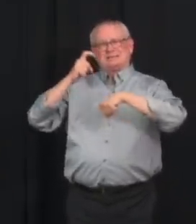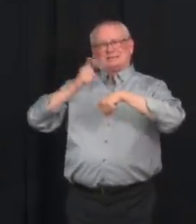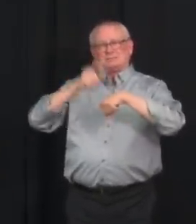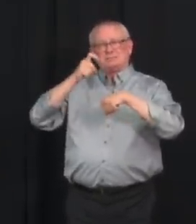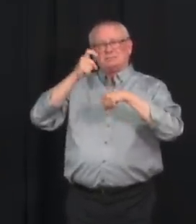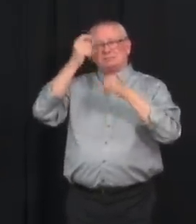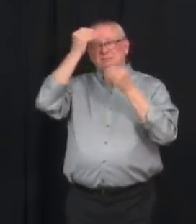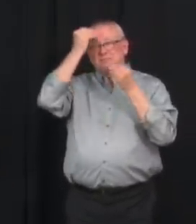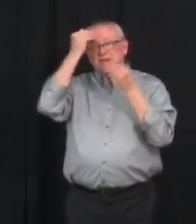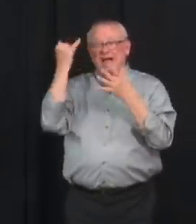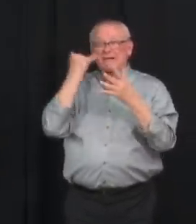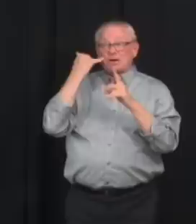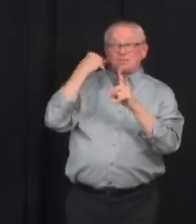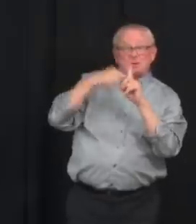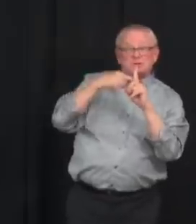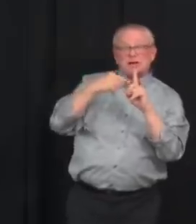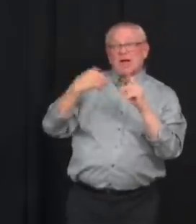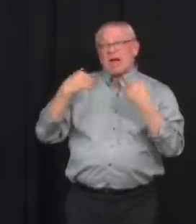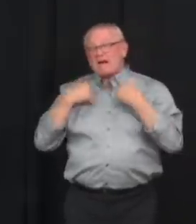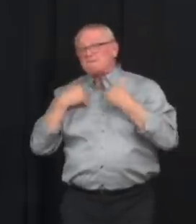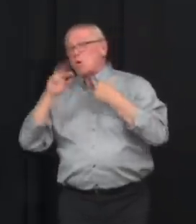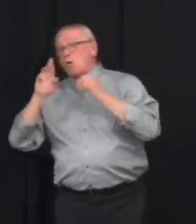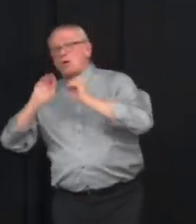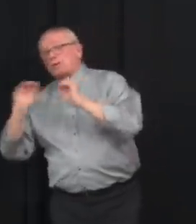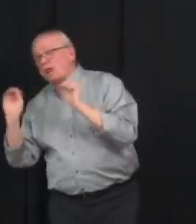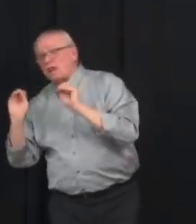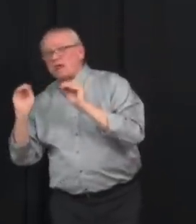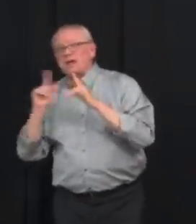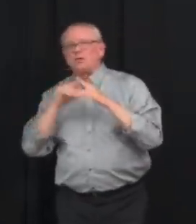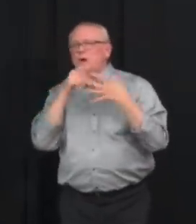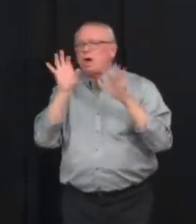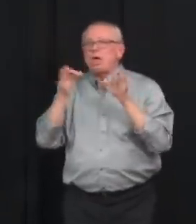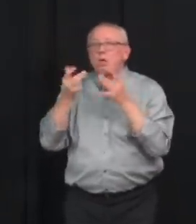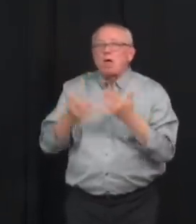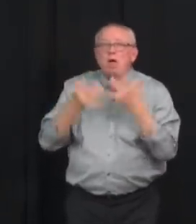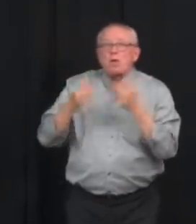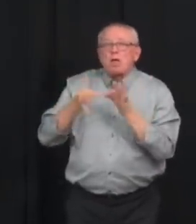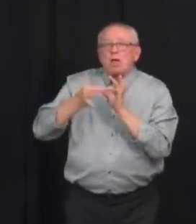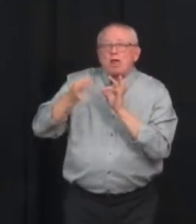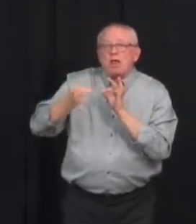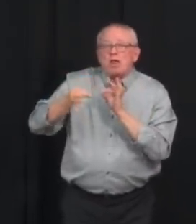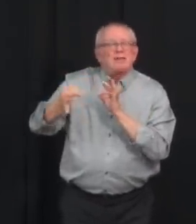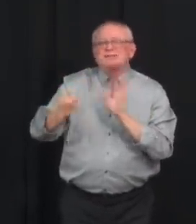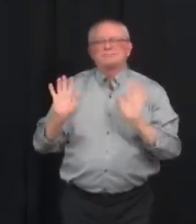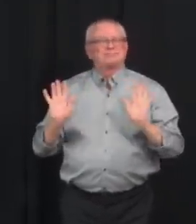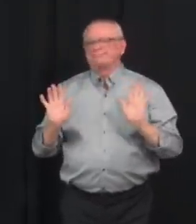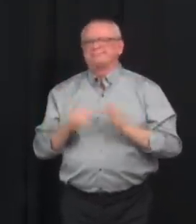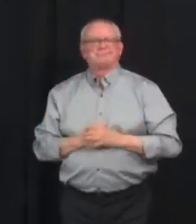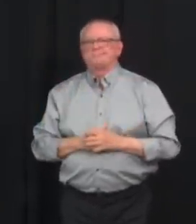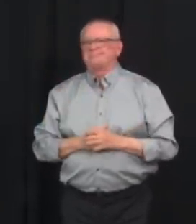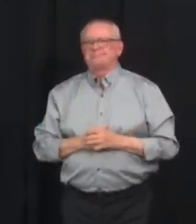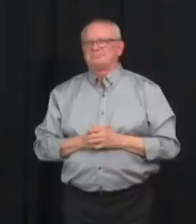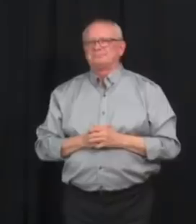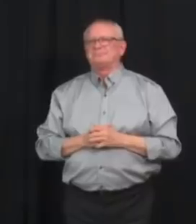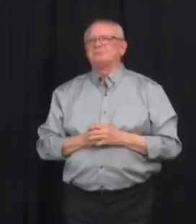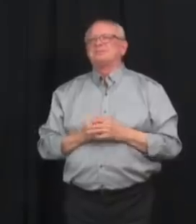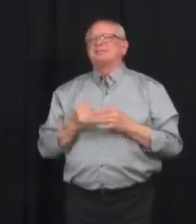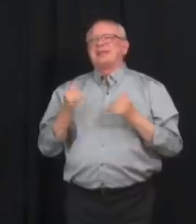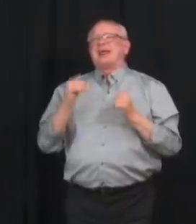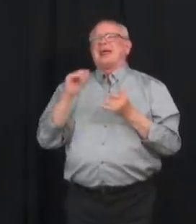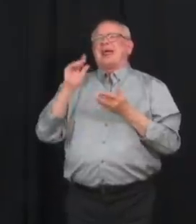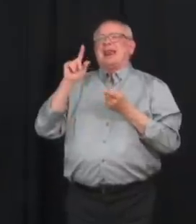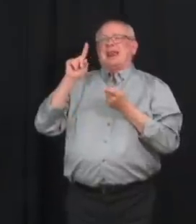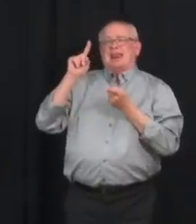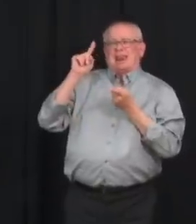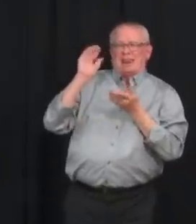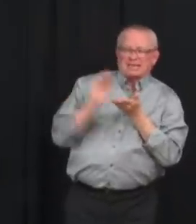preserve capacity and keep wait times low, we limited the screening to targeted, high-risk samples and a representative sample of all